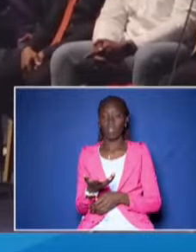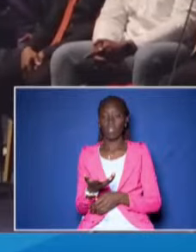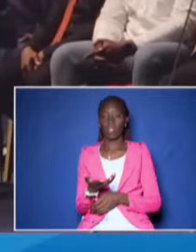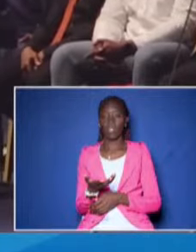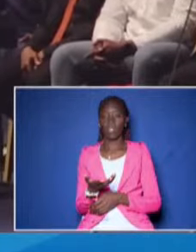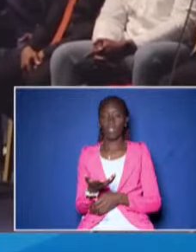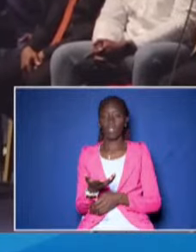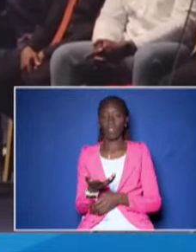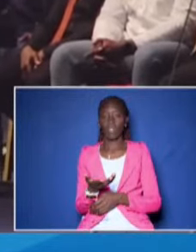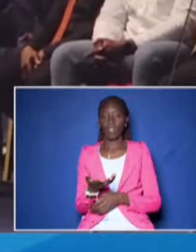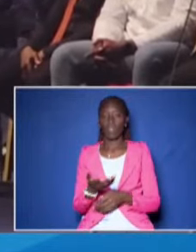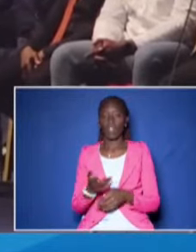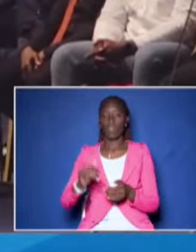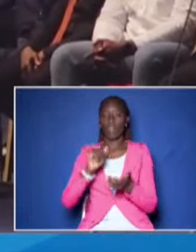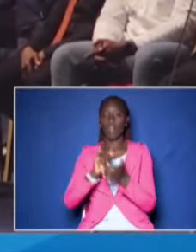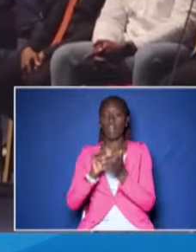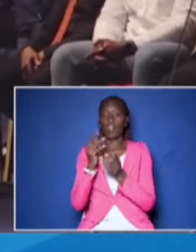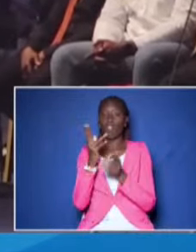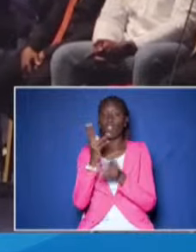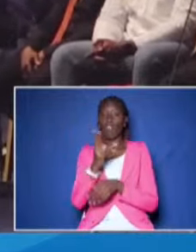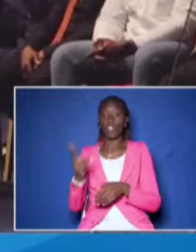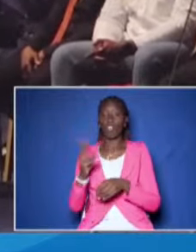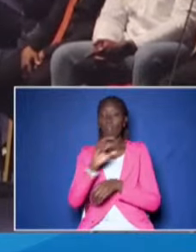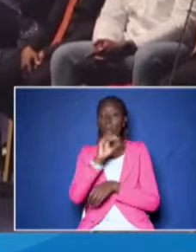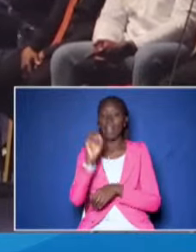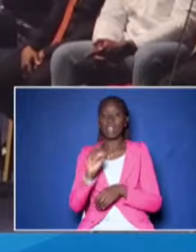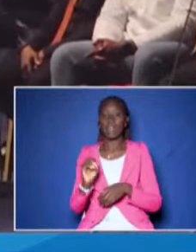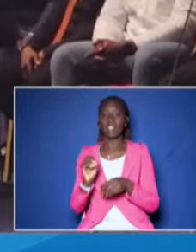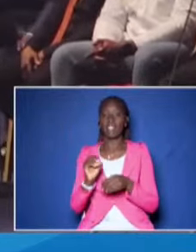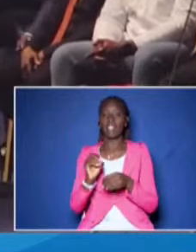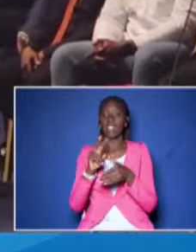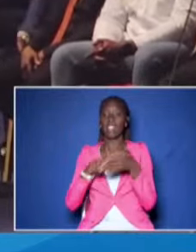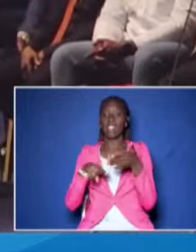day 34% read it once a